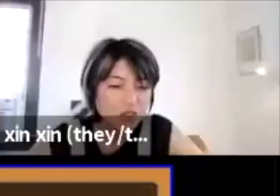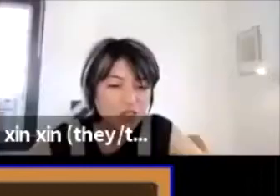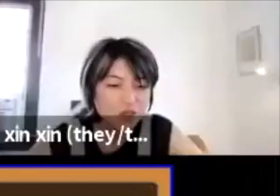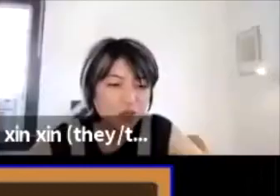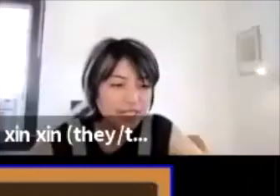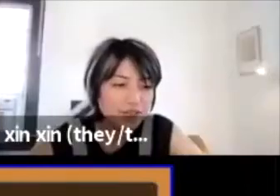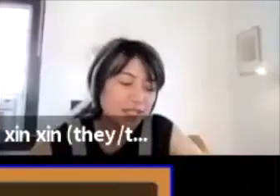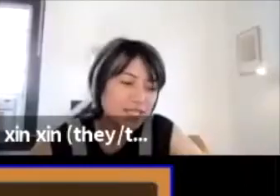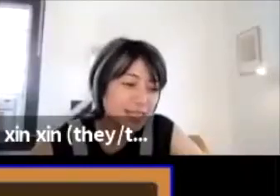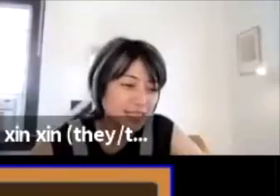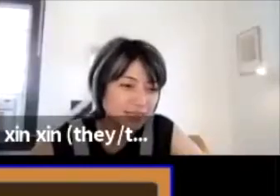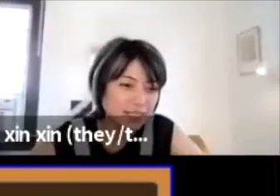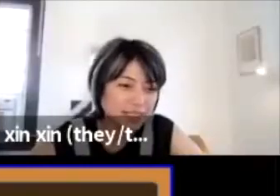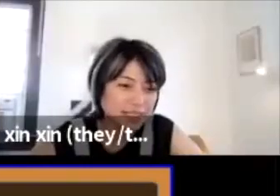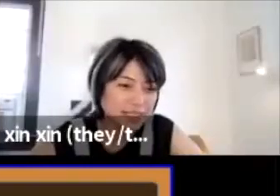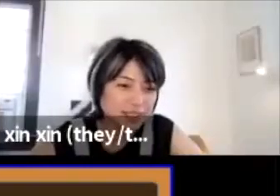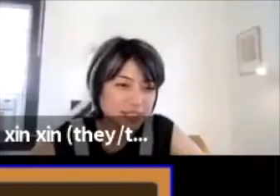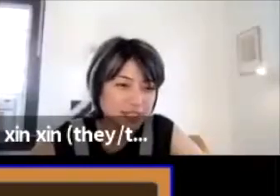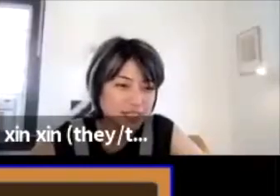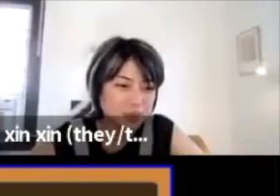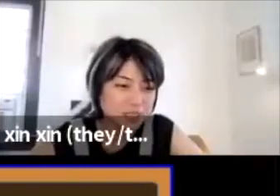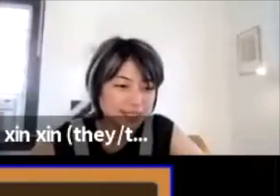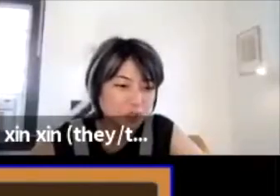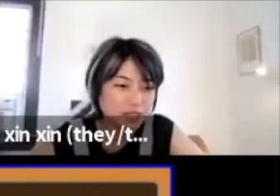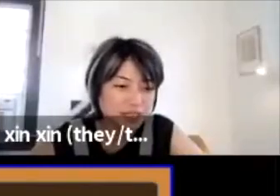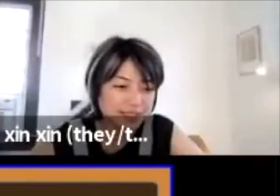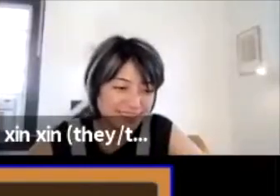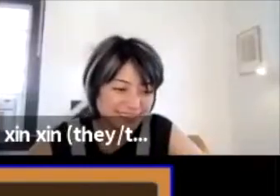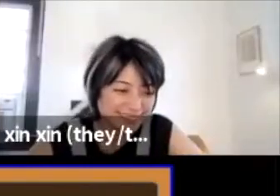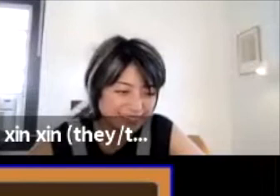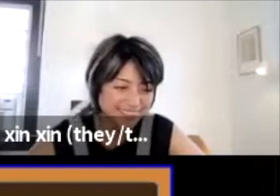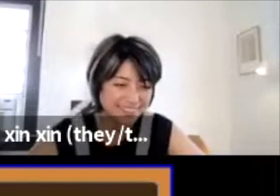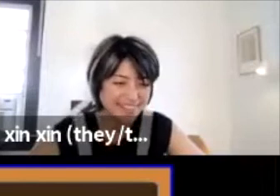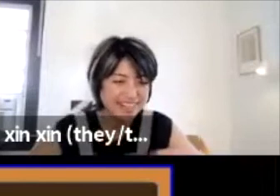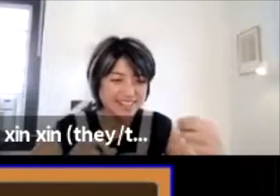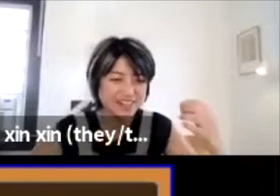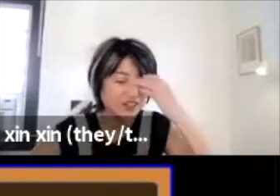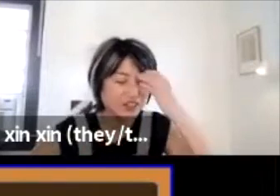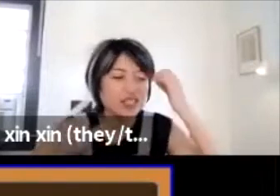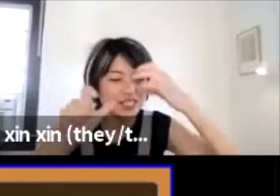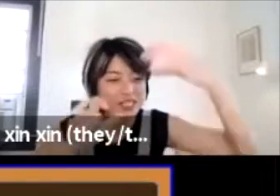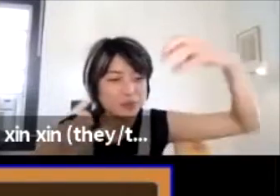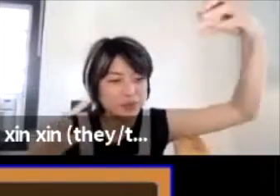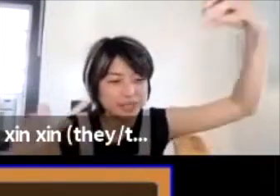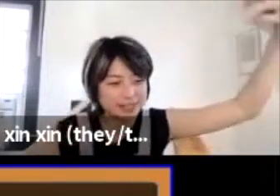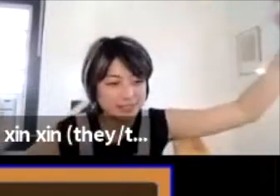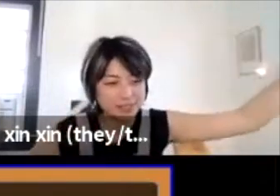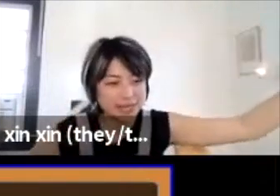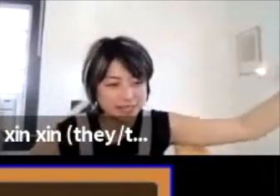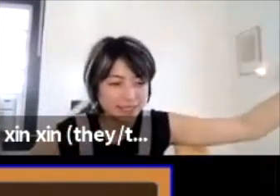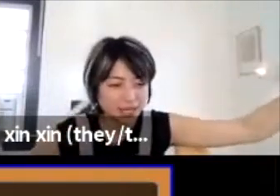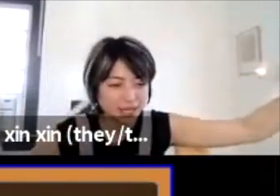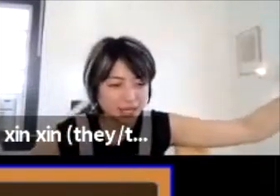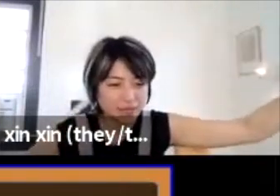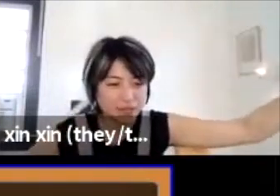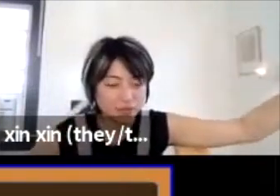So creating a thread is kind of like, you can think of it as like building a Lego block. So you can just keep building, keep